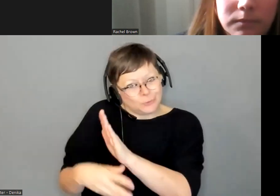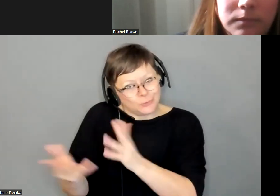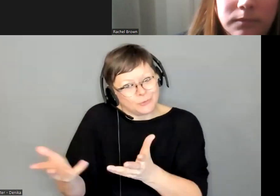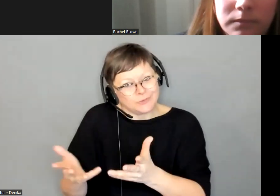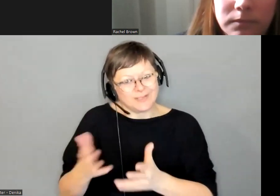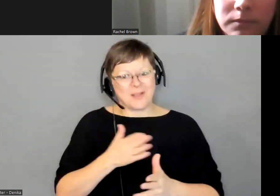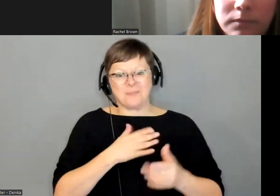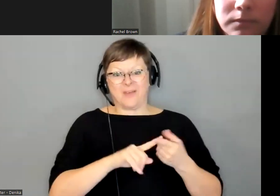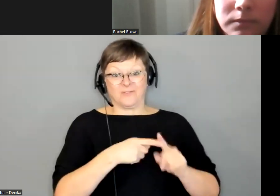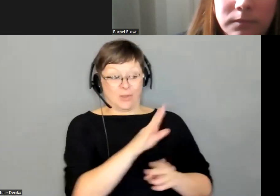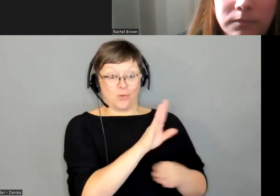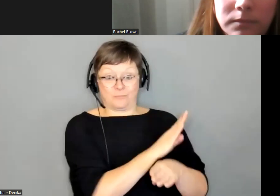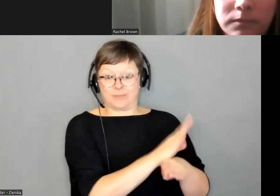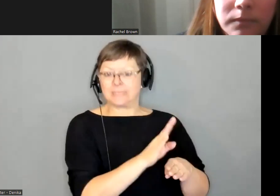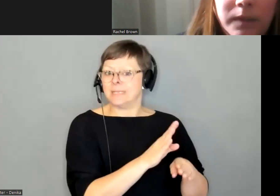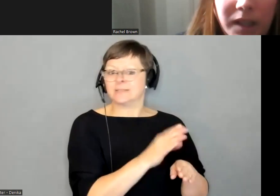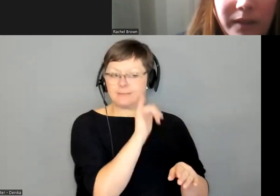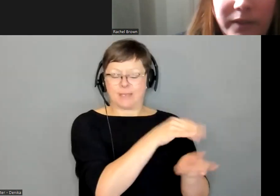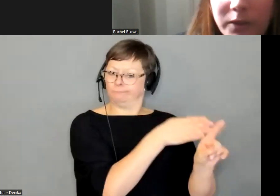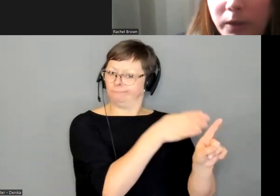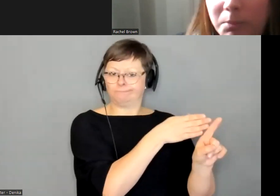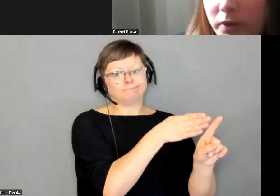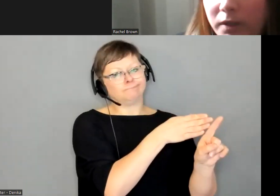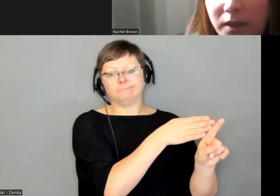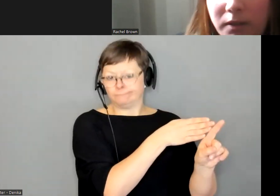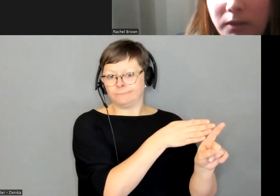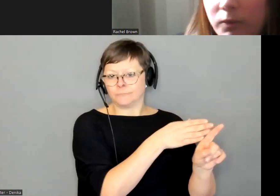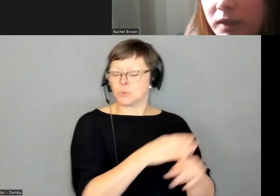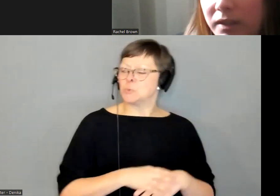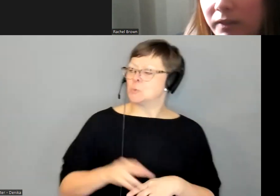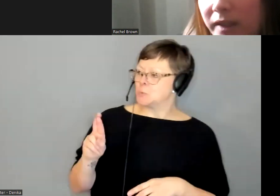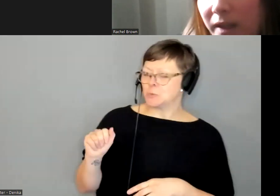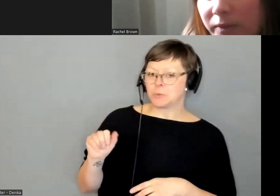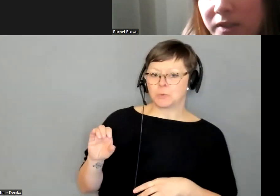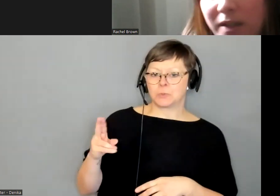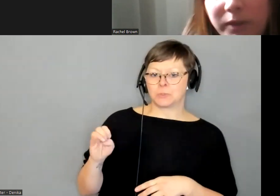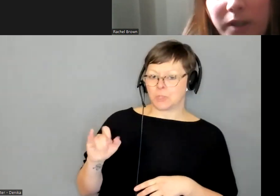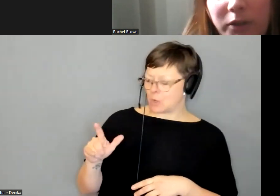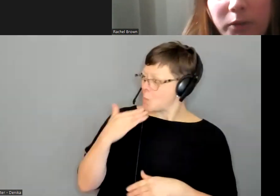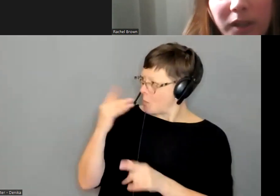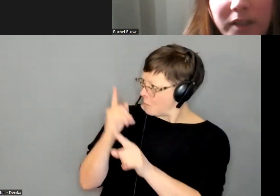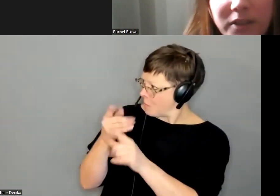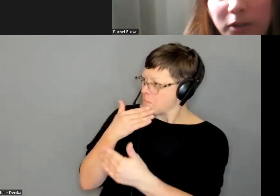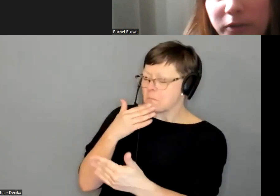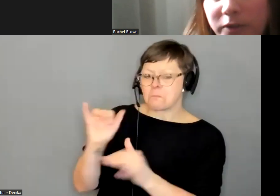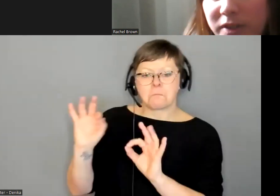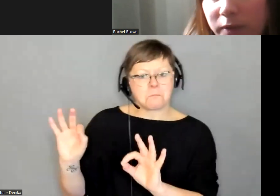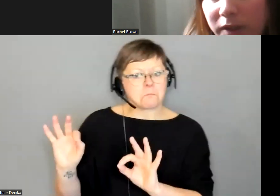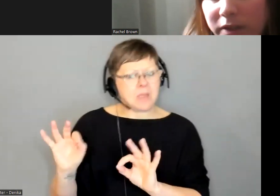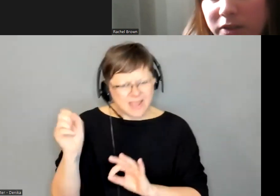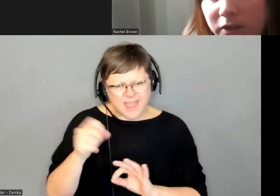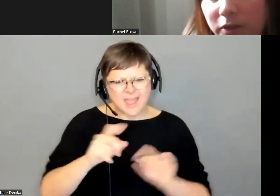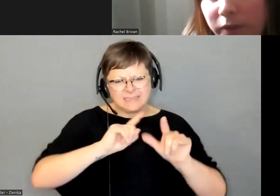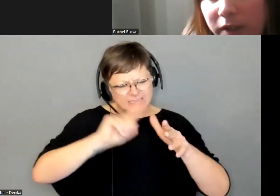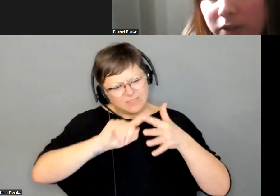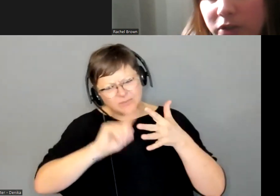friends' businesses has done that before. Yeah, that's a great point. Thank you, Lee. Yeah, definitely utilize all of those different